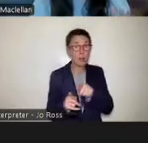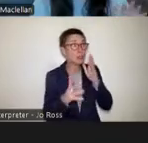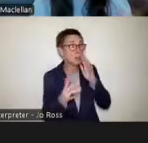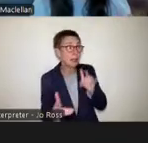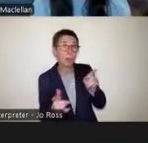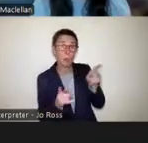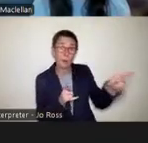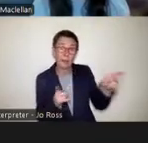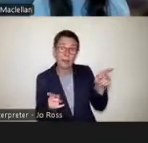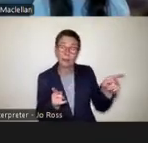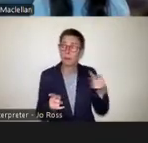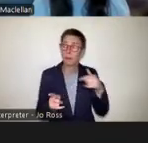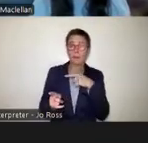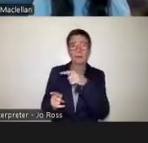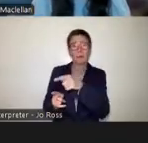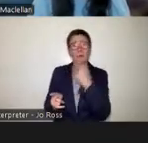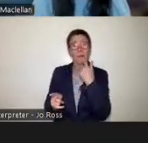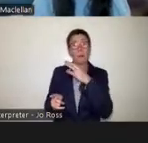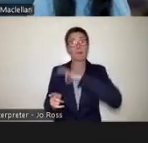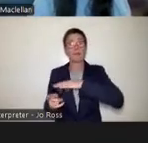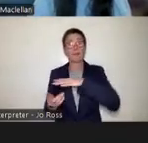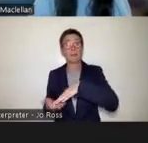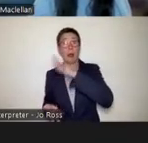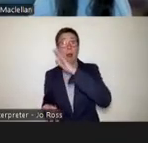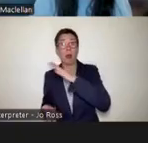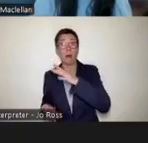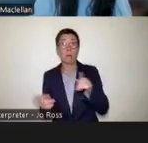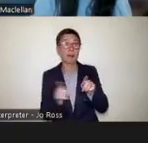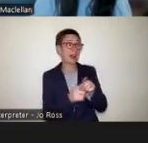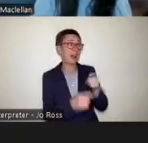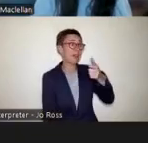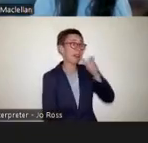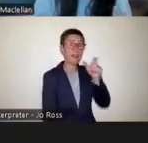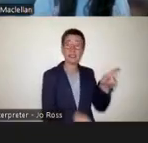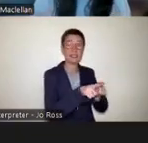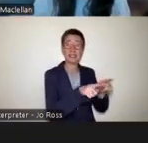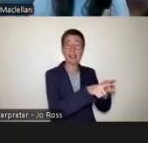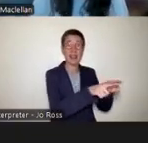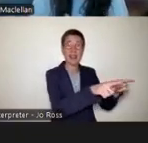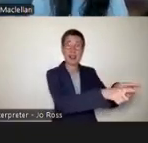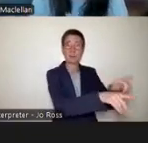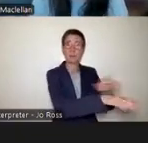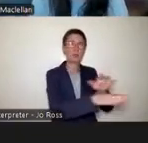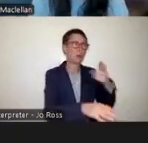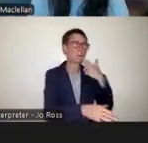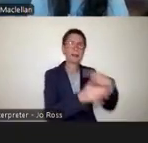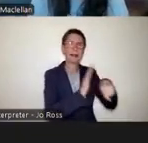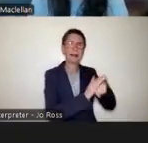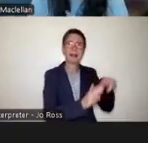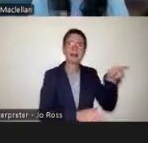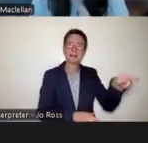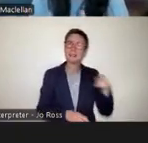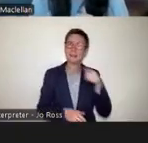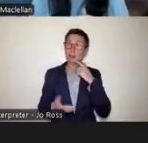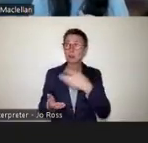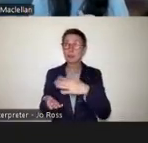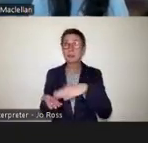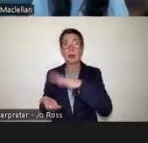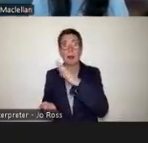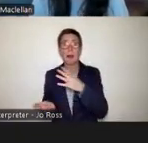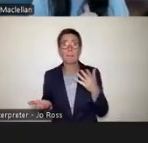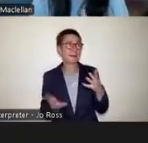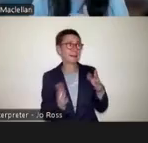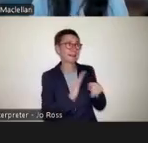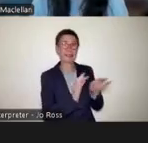gift shop's profits are up, and the cafe's profits haven't changed in the same period. So it's not had a negative impact